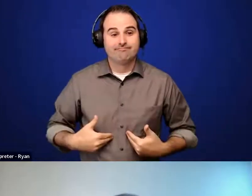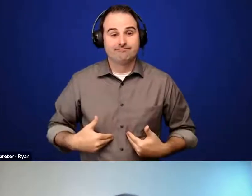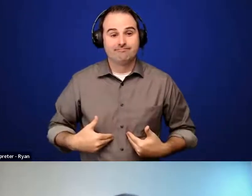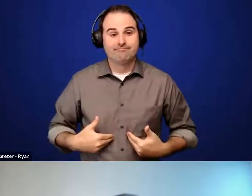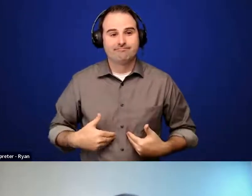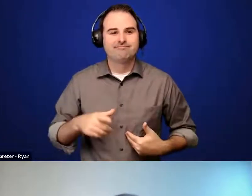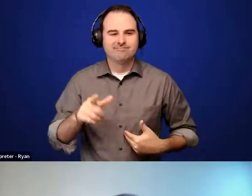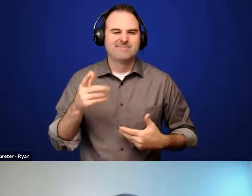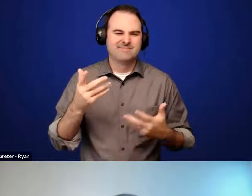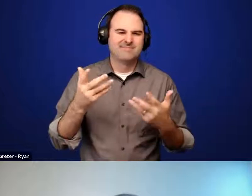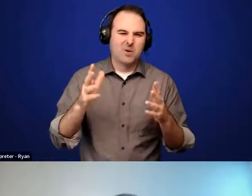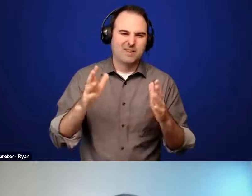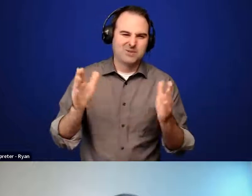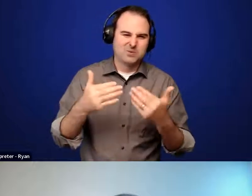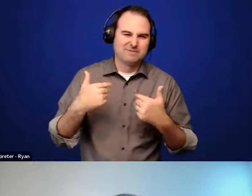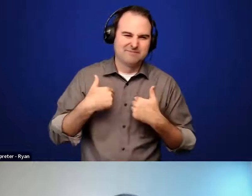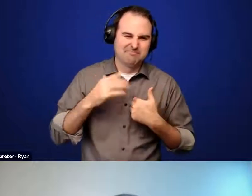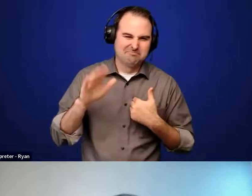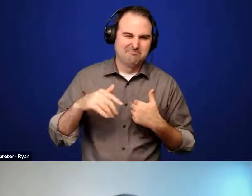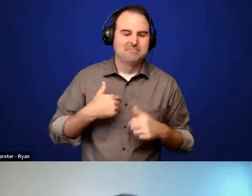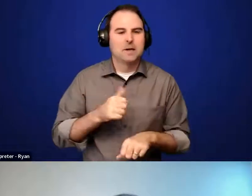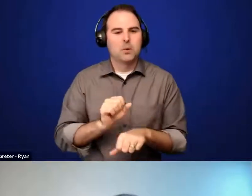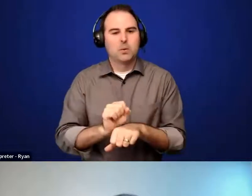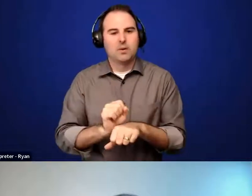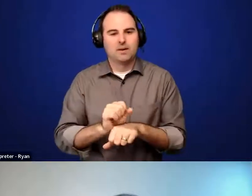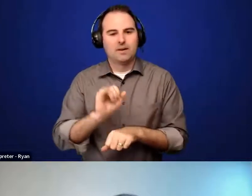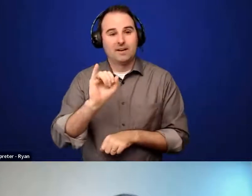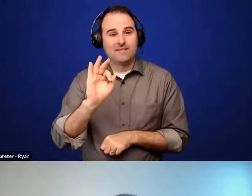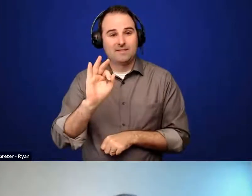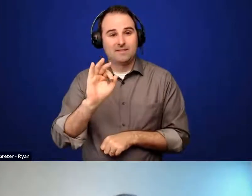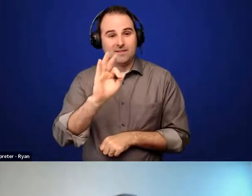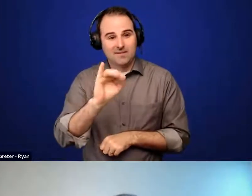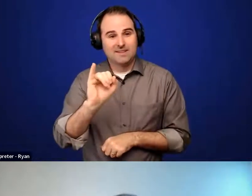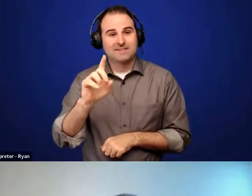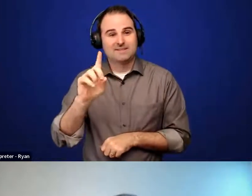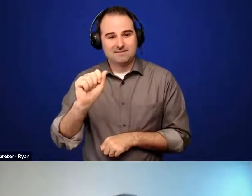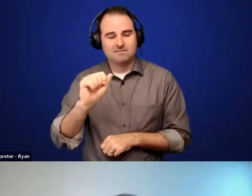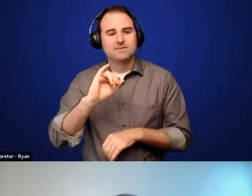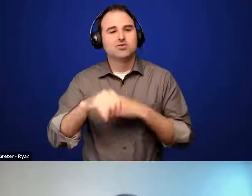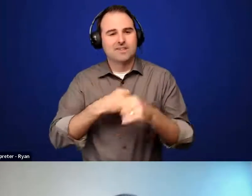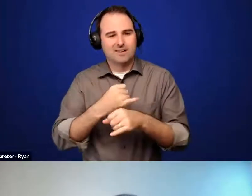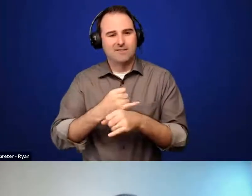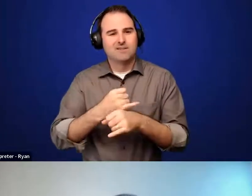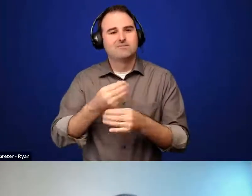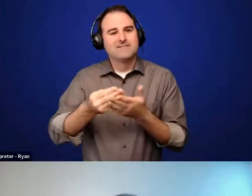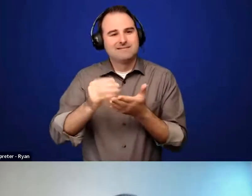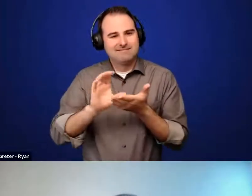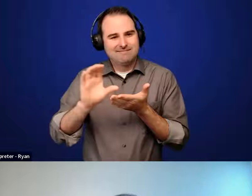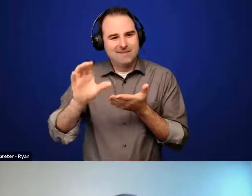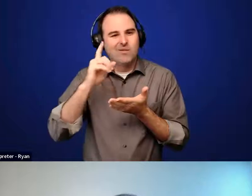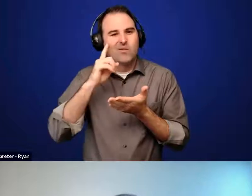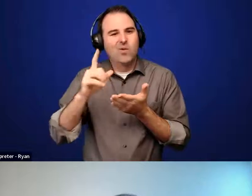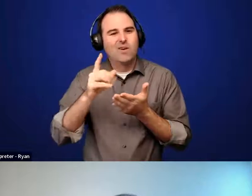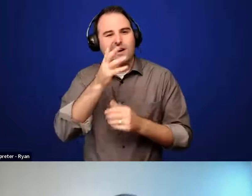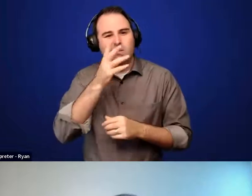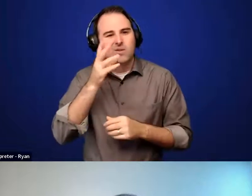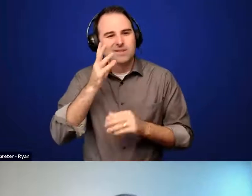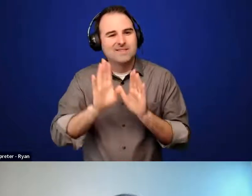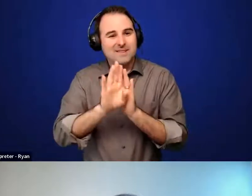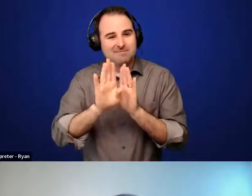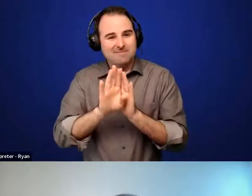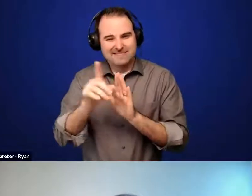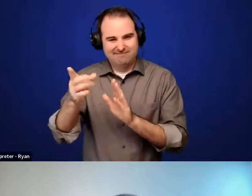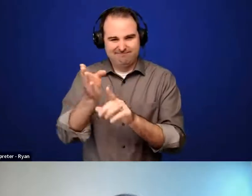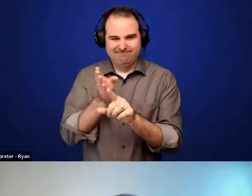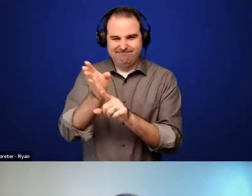already introduced me, so I'm working for the International Fund for Agricultural Development, which is the specialized agency of the